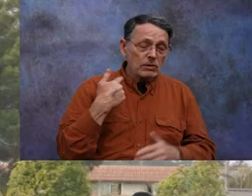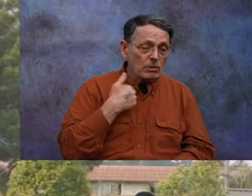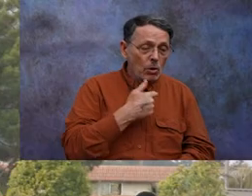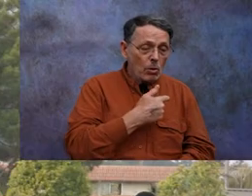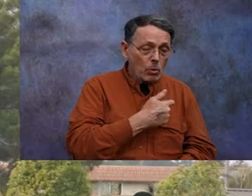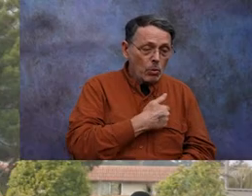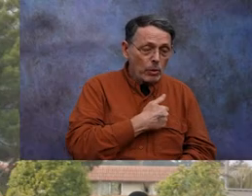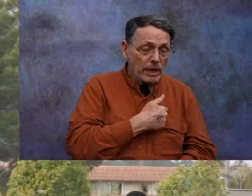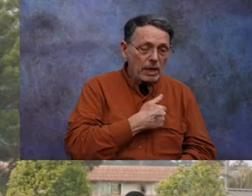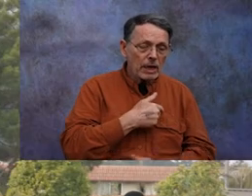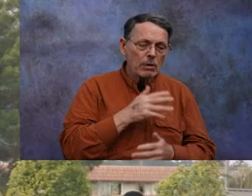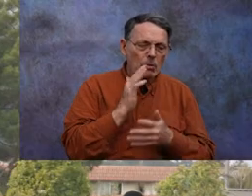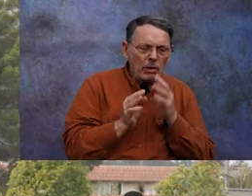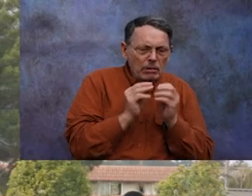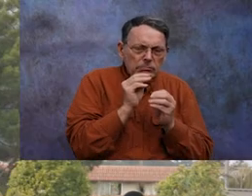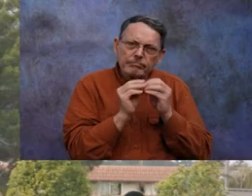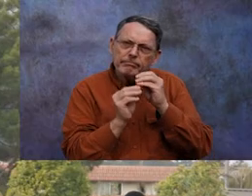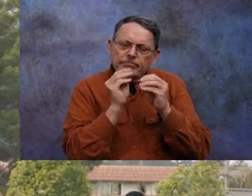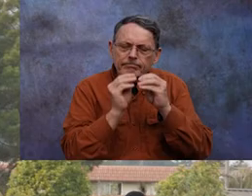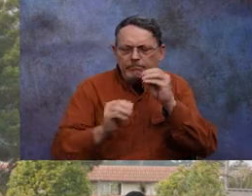weave and mend,